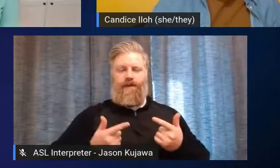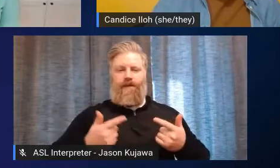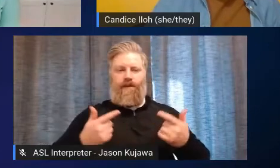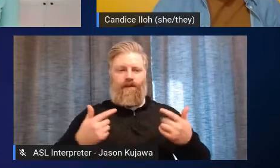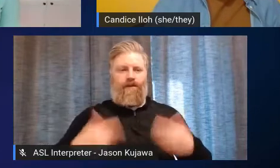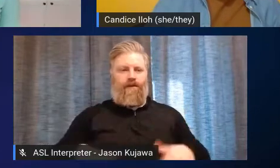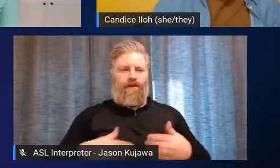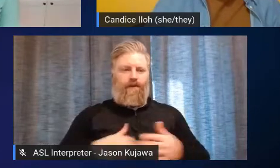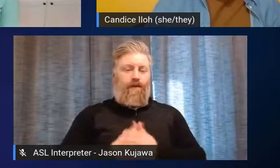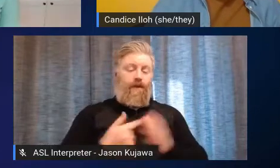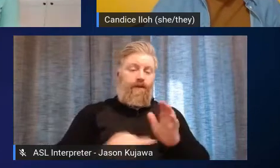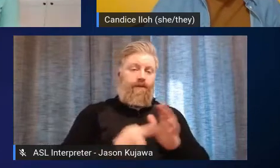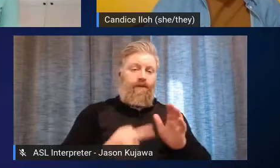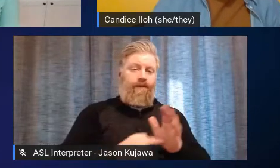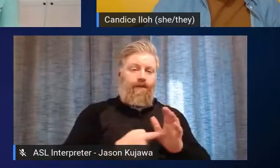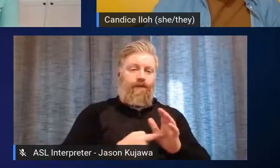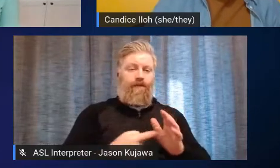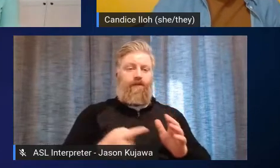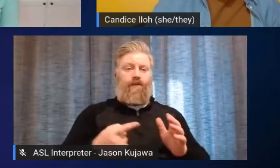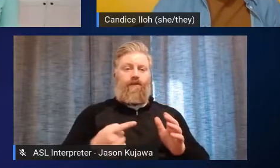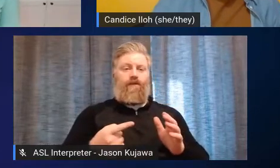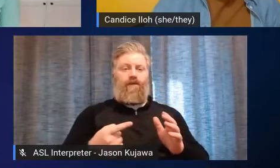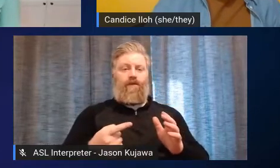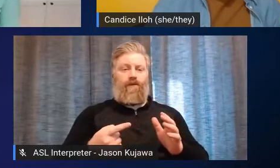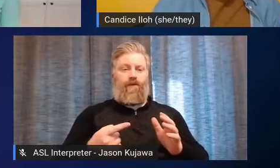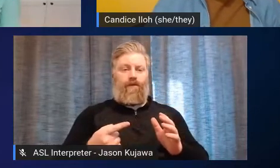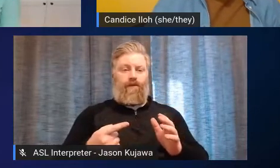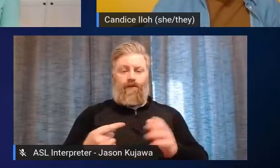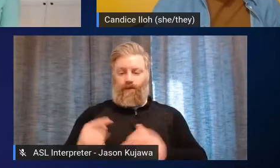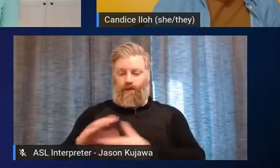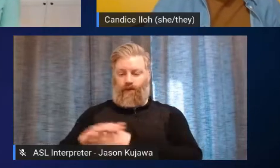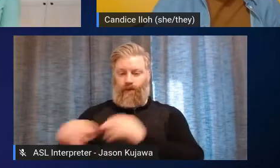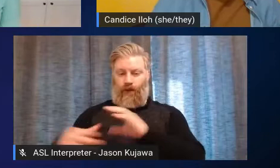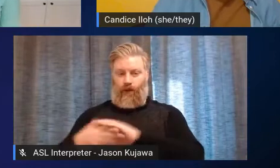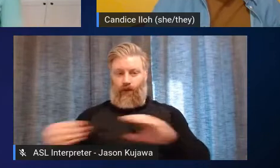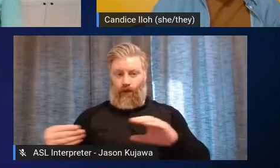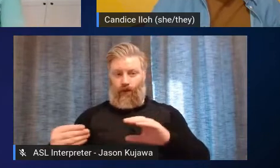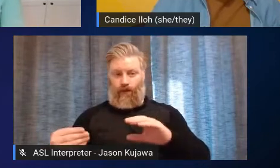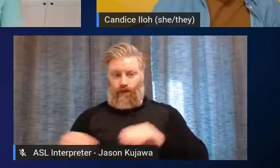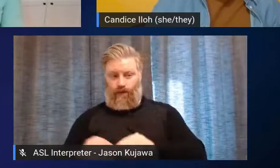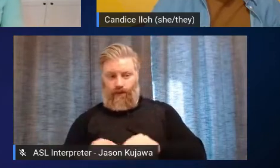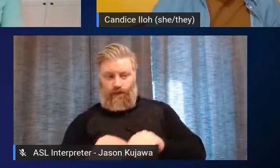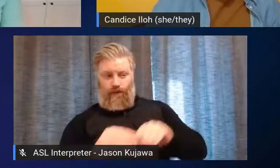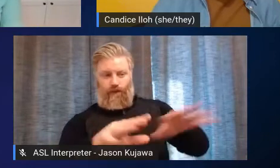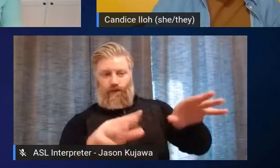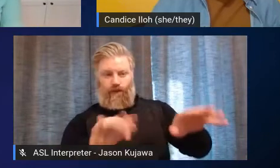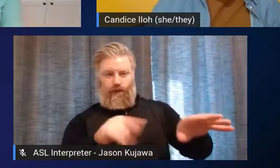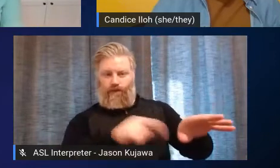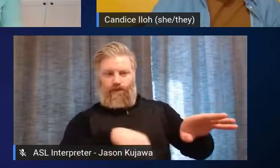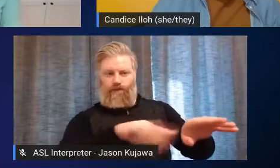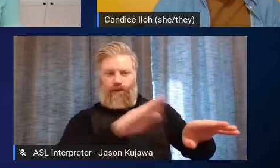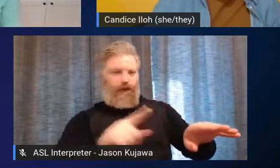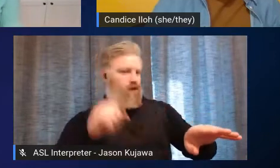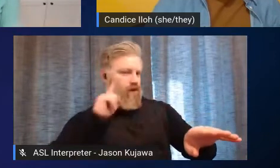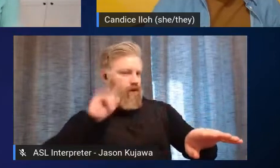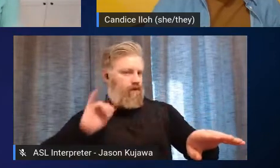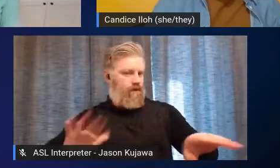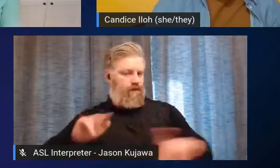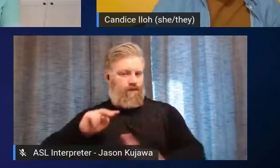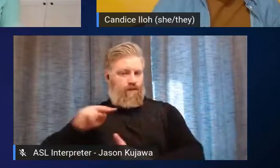and sometimes just entering a narrative into a space where that narrative has not existed is a political